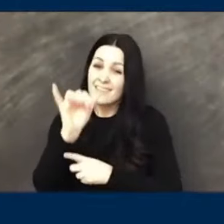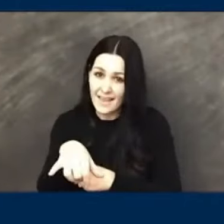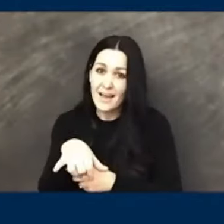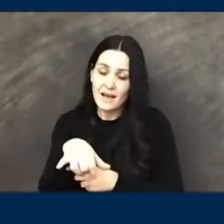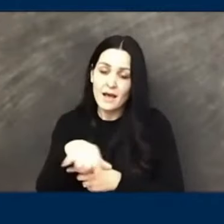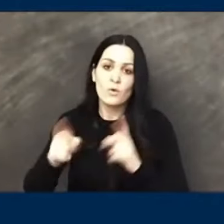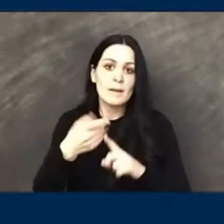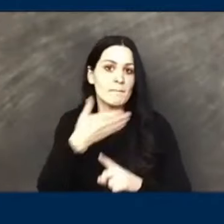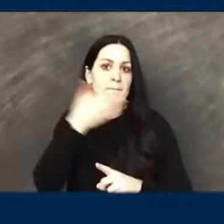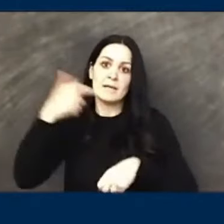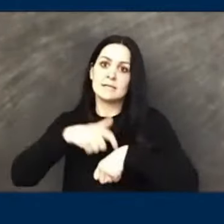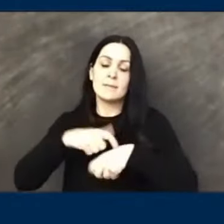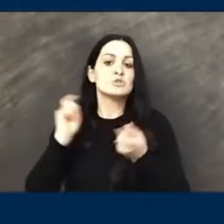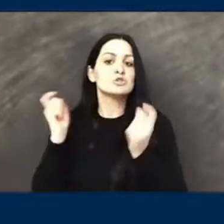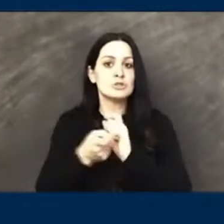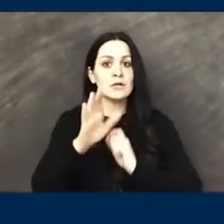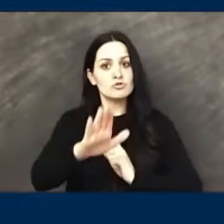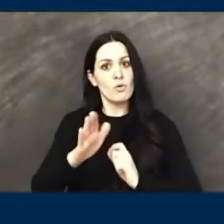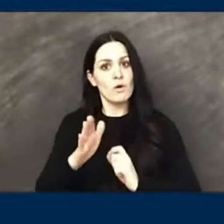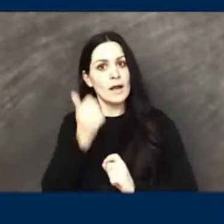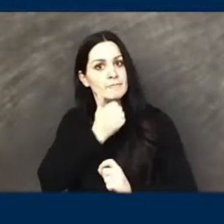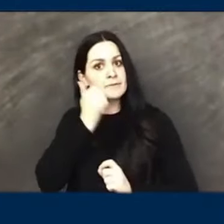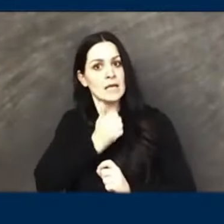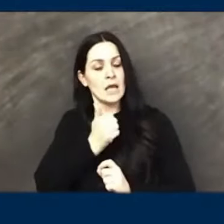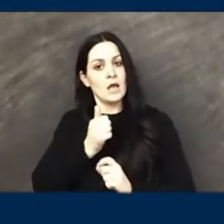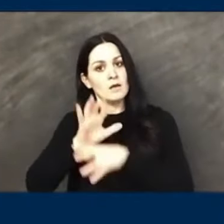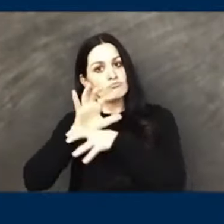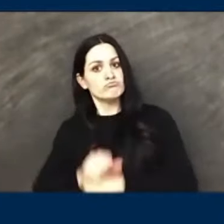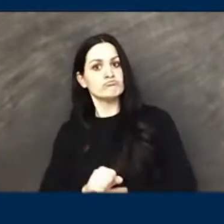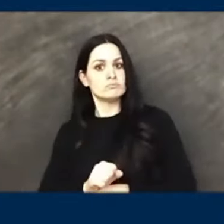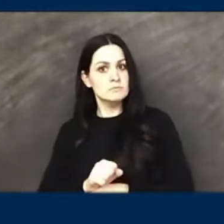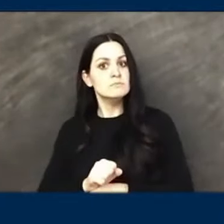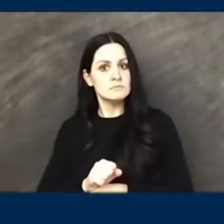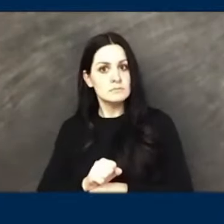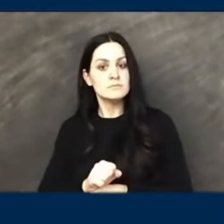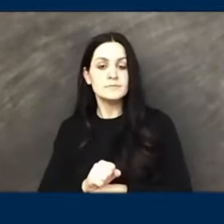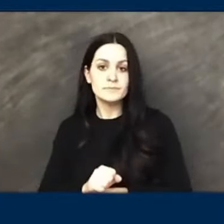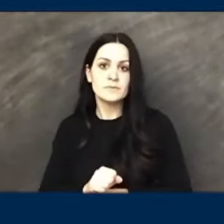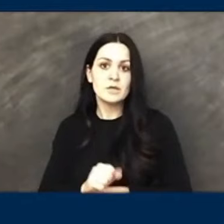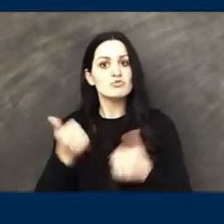easier to change lifestyle and prevent metabolic syndrome and everything that goes along with it.